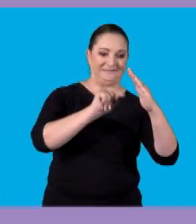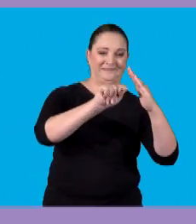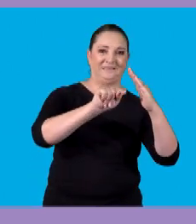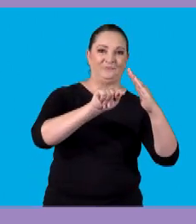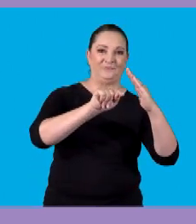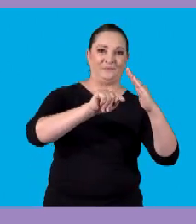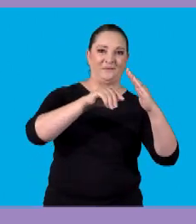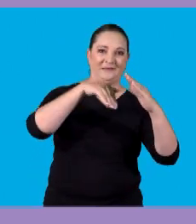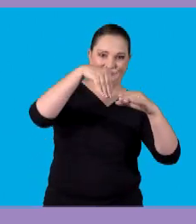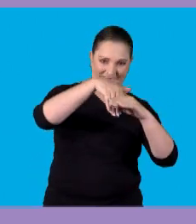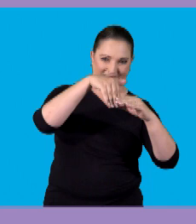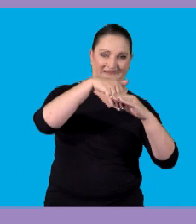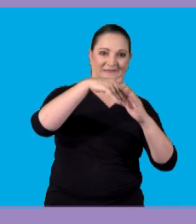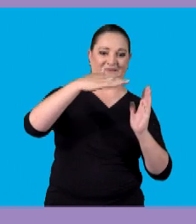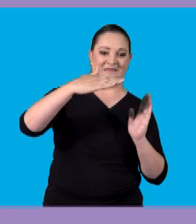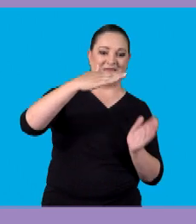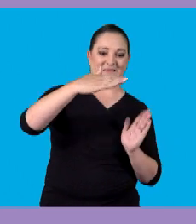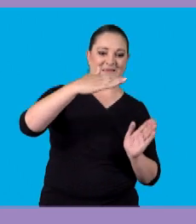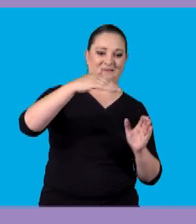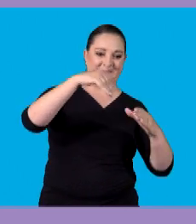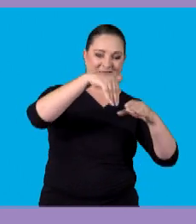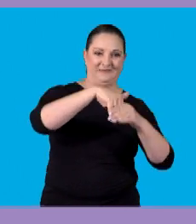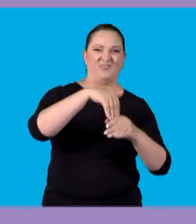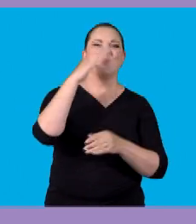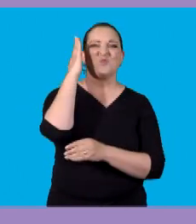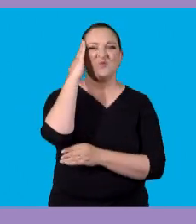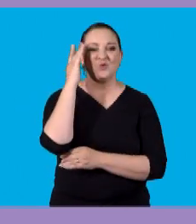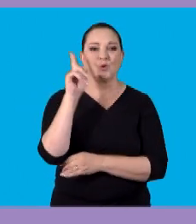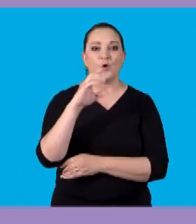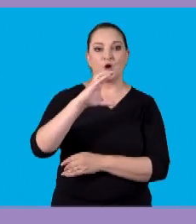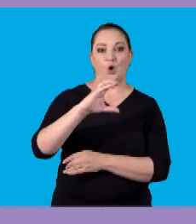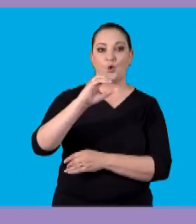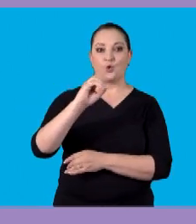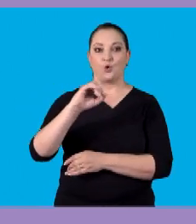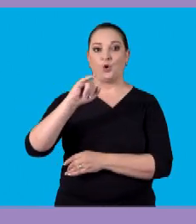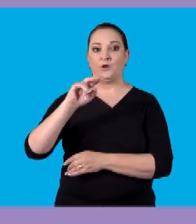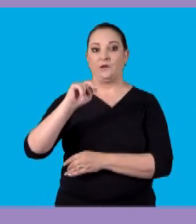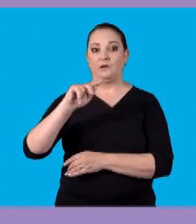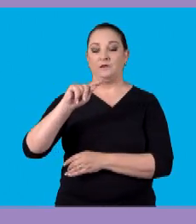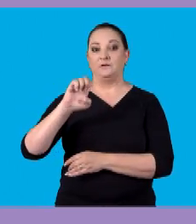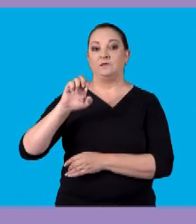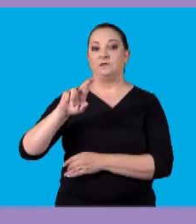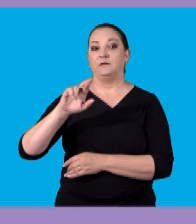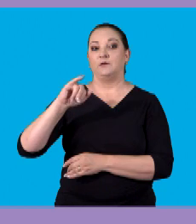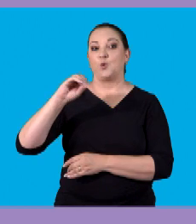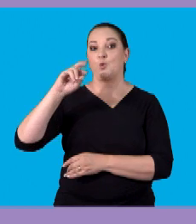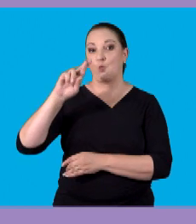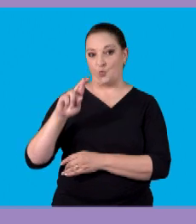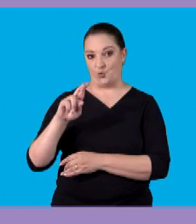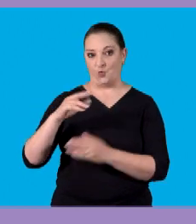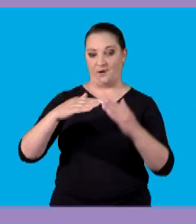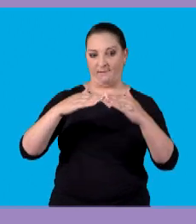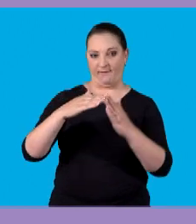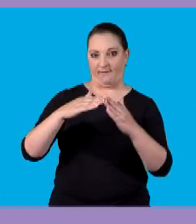co-interior angles, and we know that co-interior angles add up